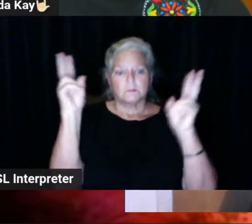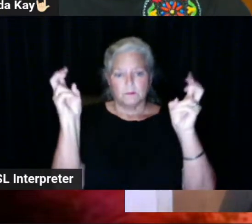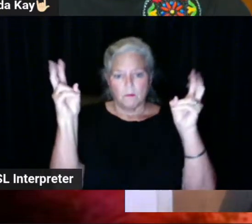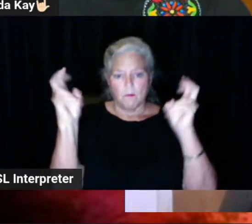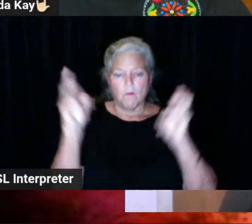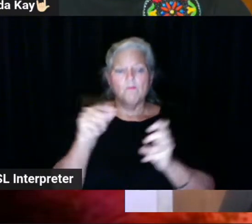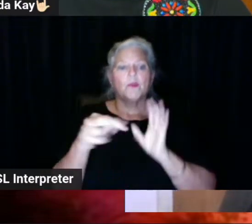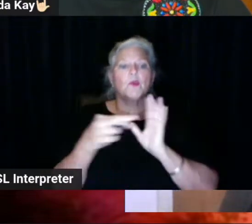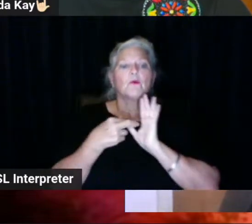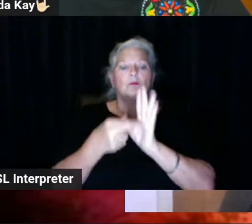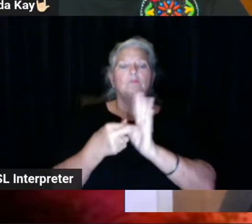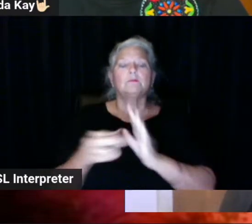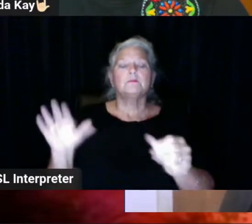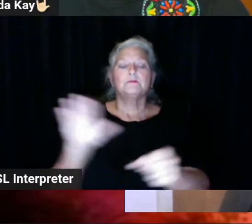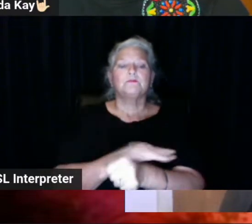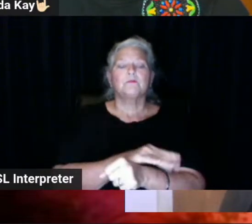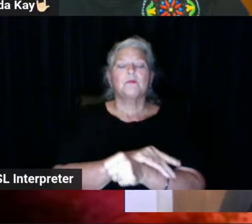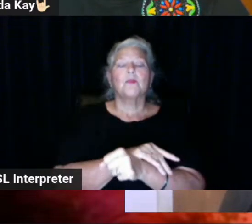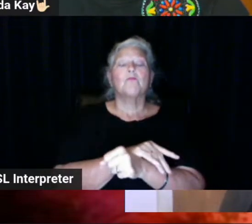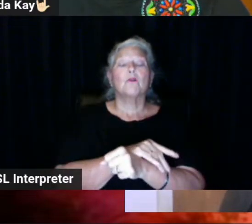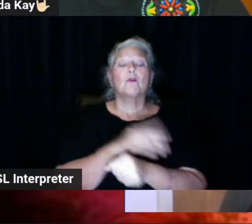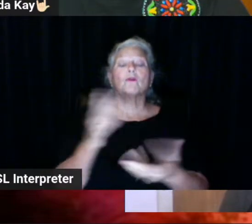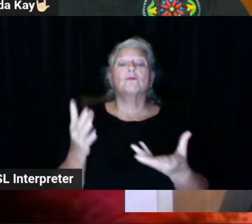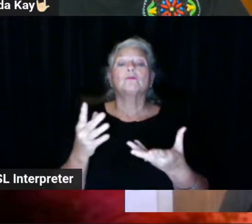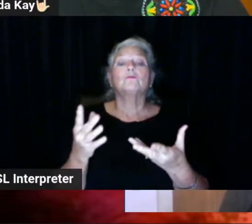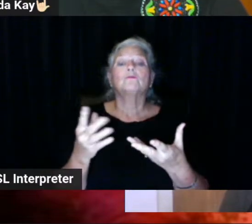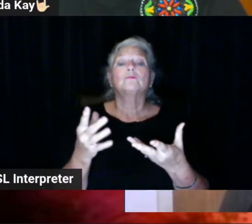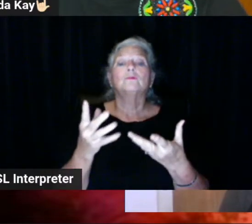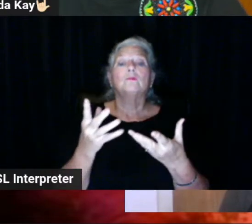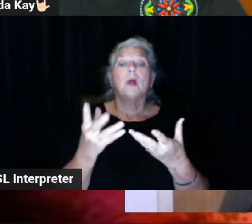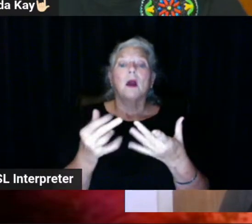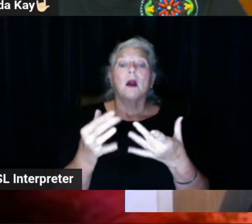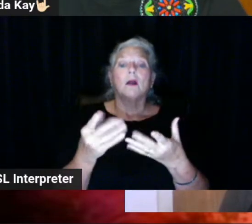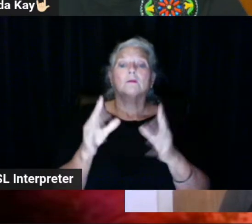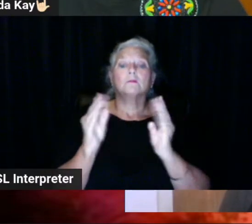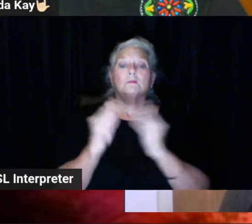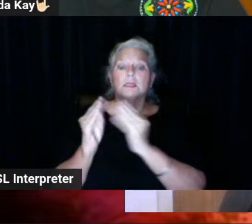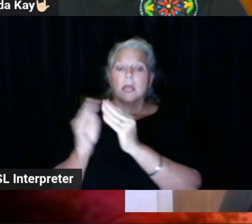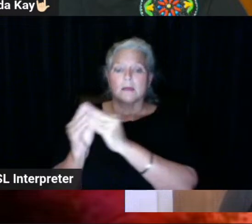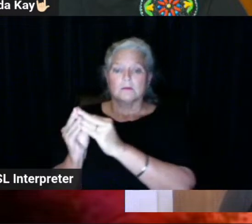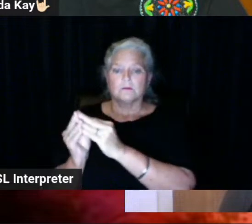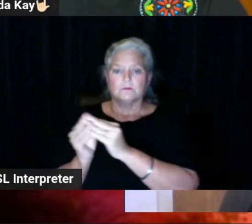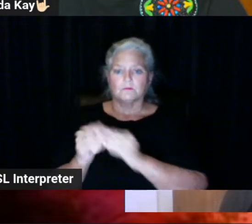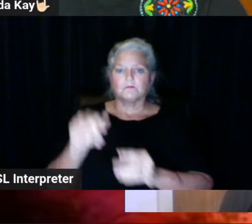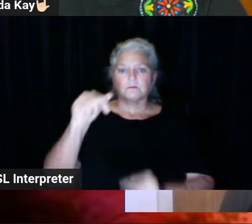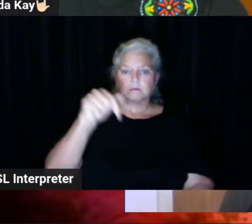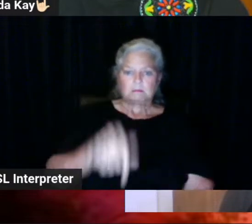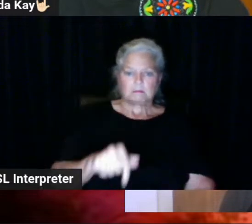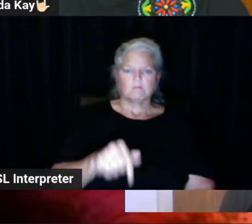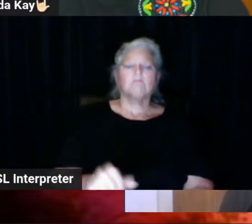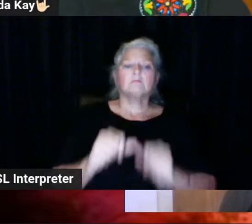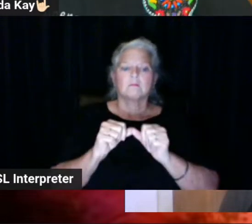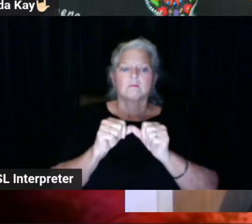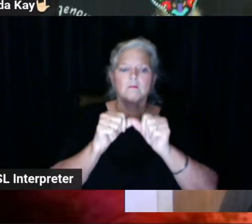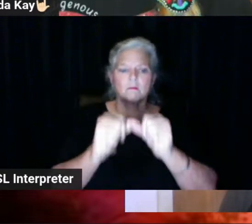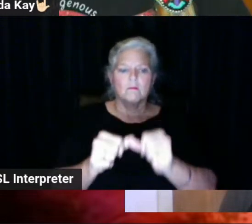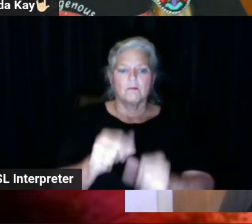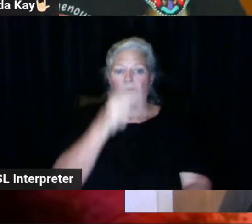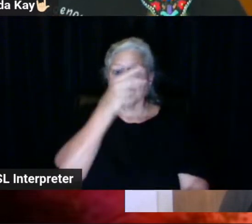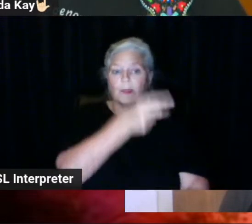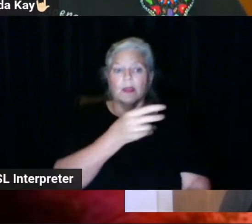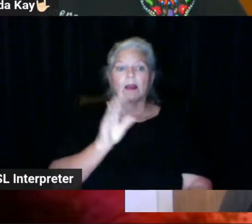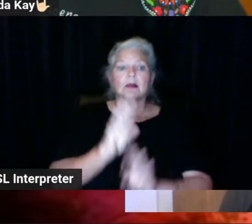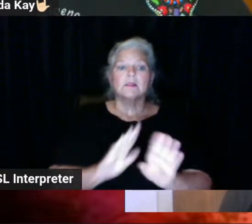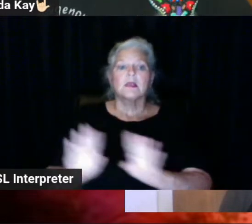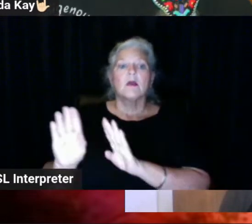And yes, as public officials, you are held to a higher standard. This continued behavior reflects poorly on the town and has the potential to